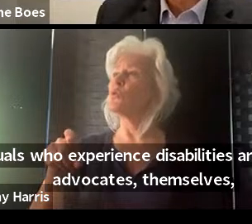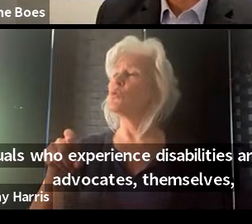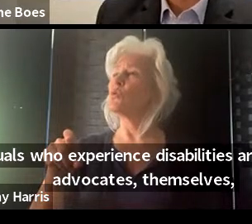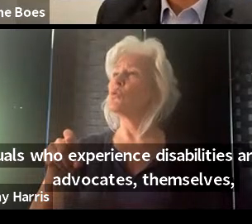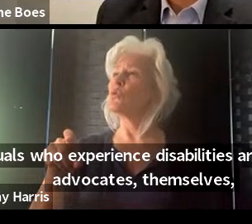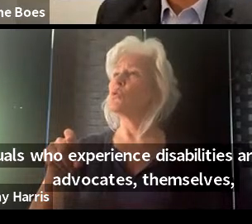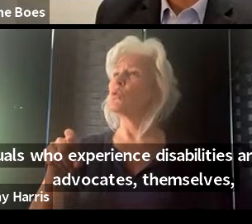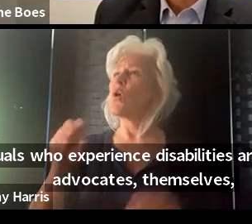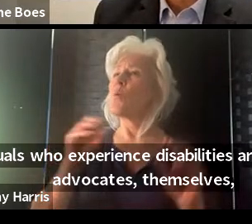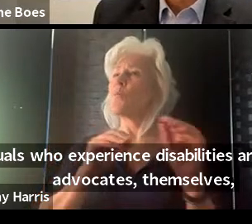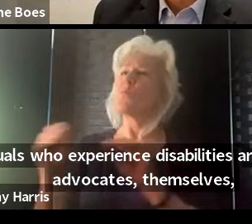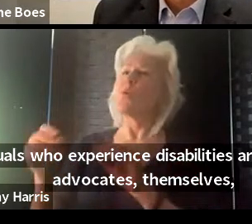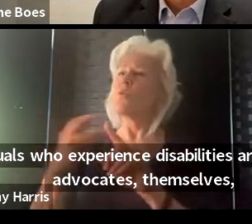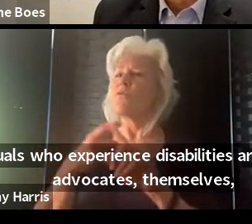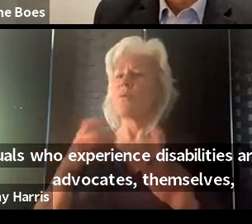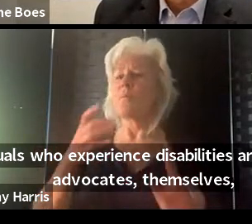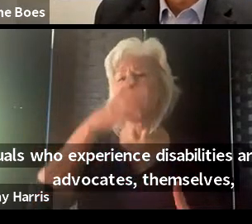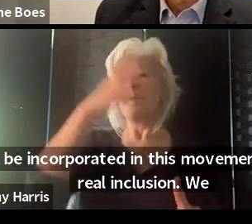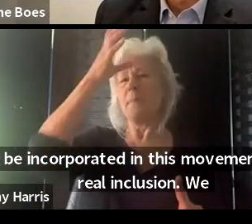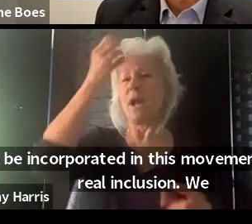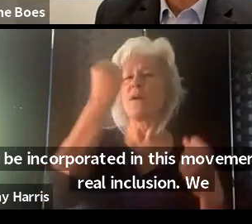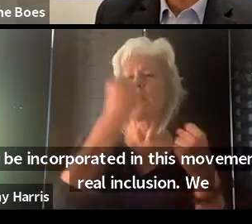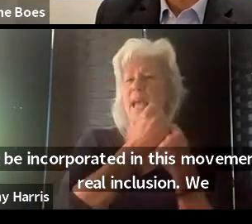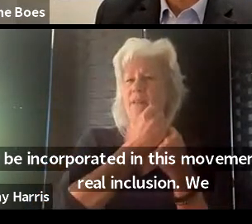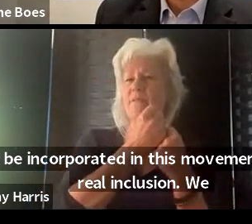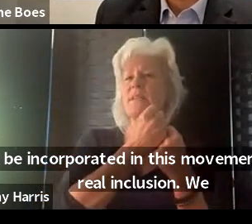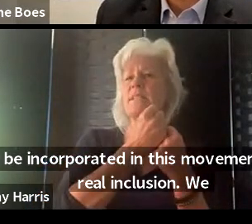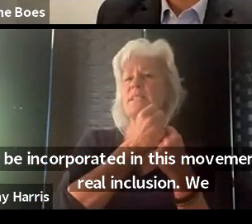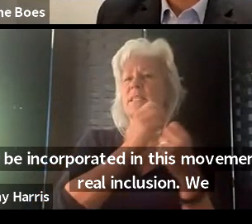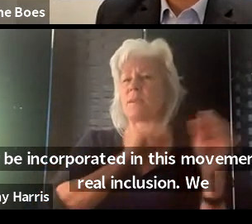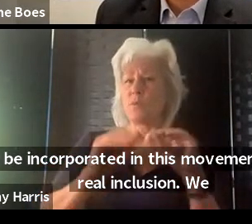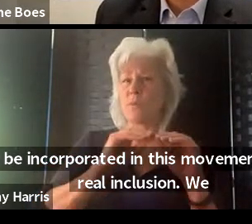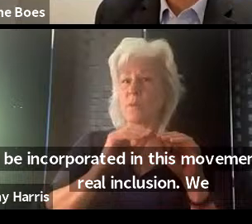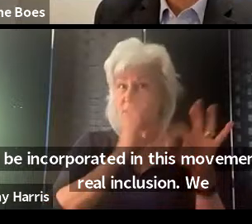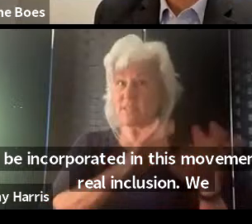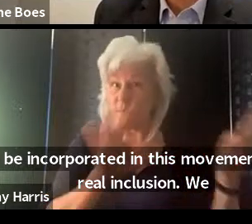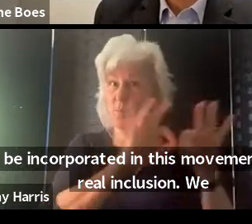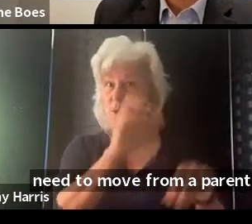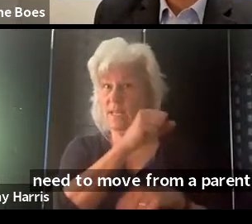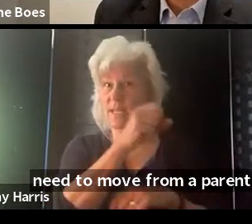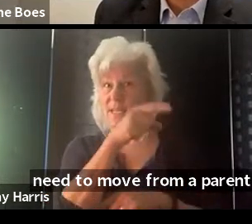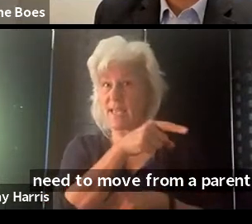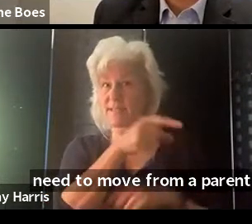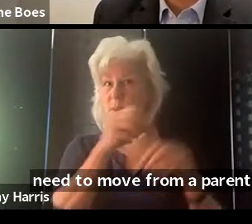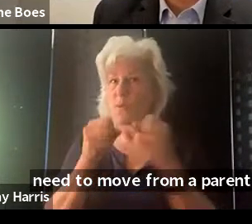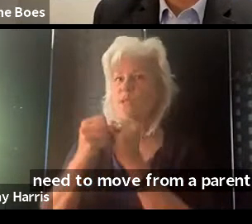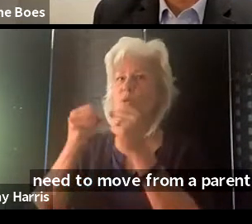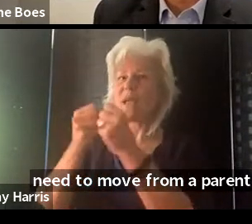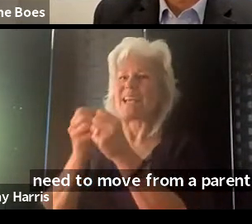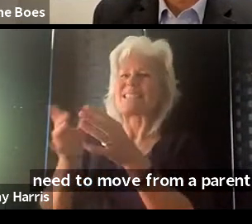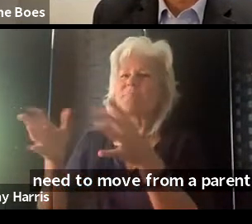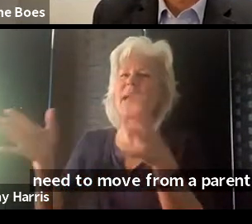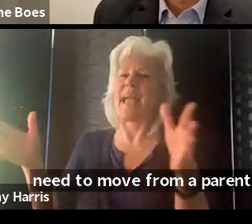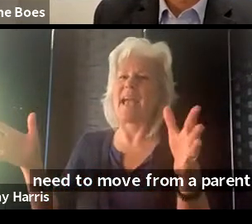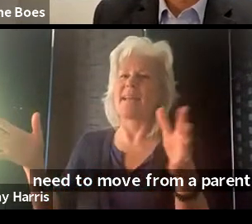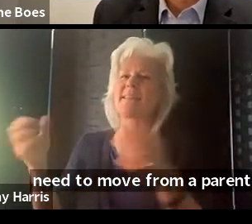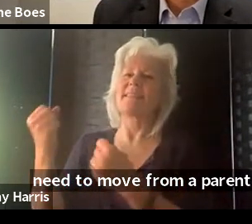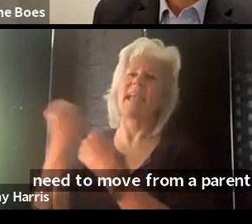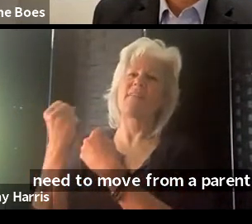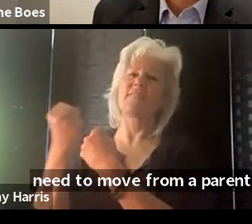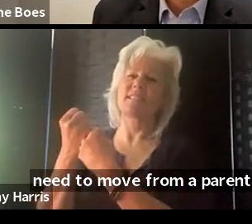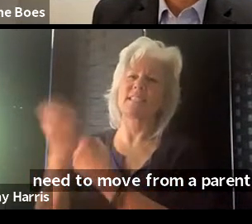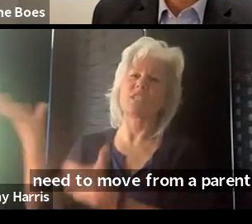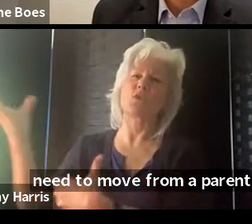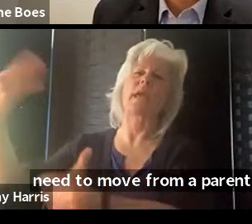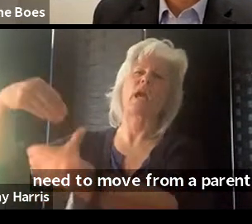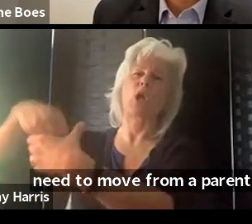organized and structured advocacy movement, which is critical to continue, to expand our advocacy movement to